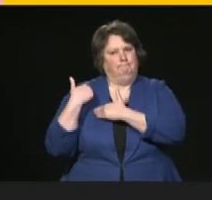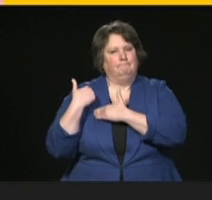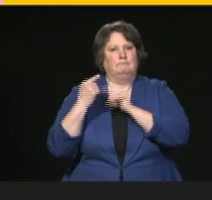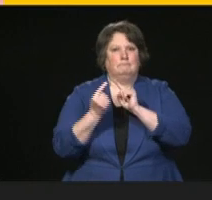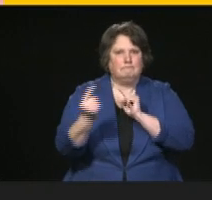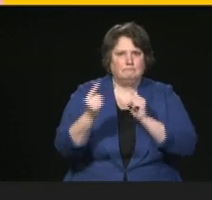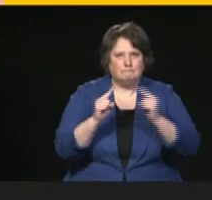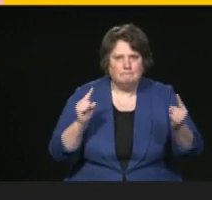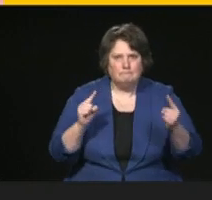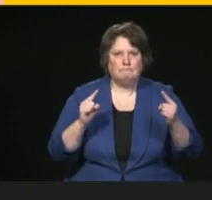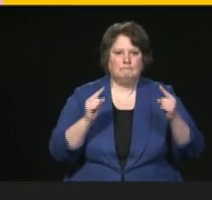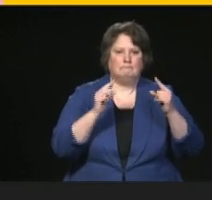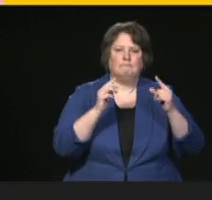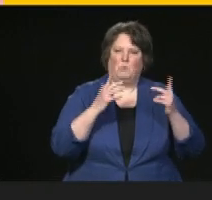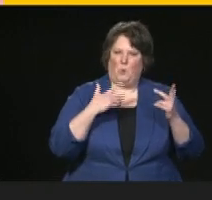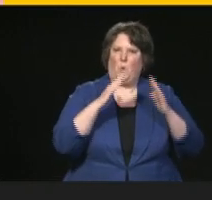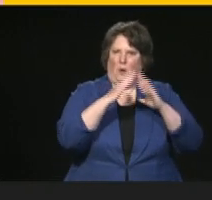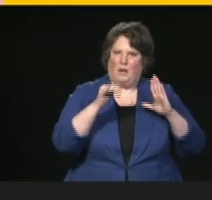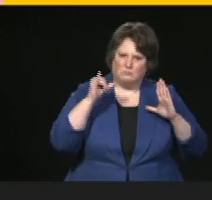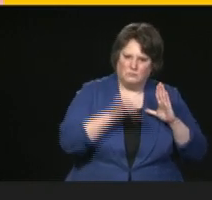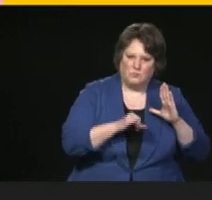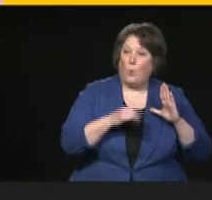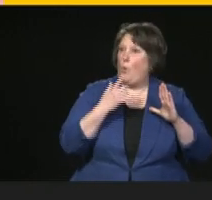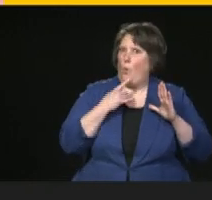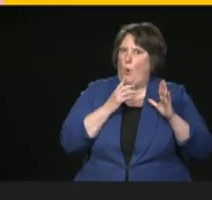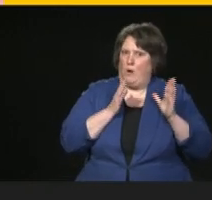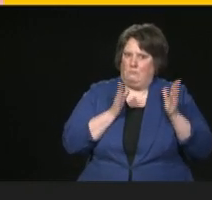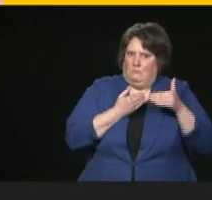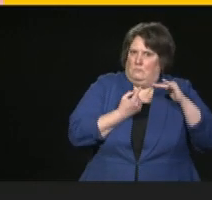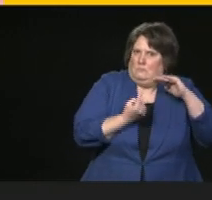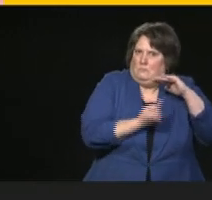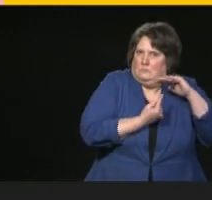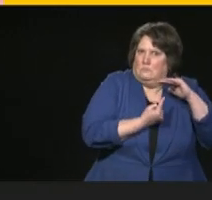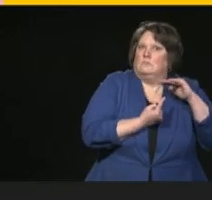orders, and protect and support those who are most vulnerable.